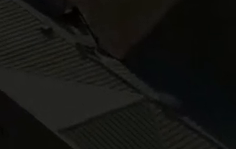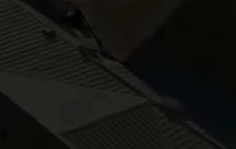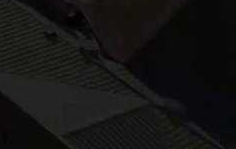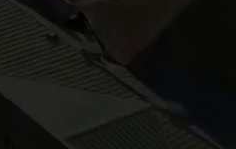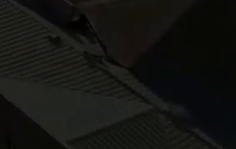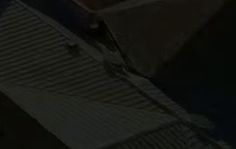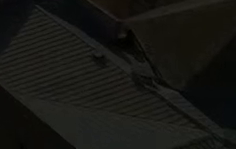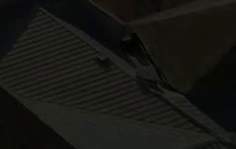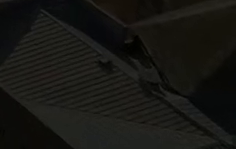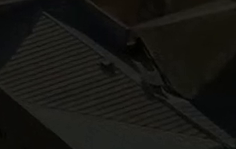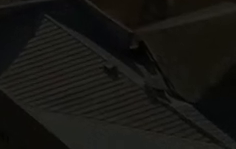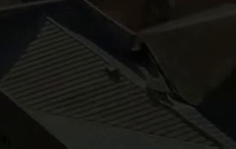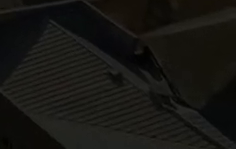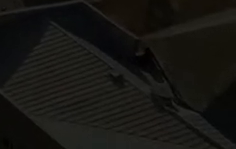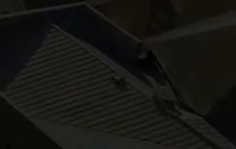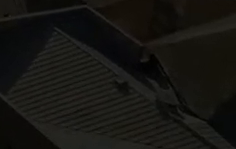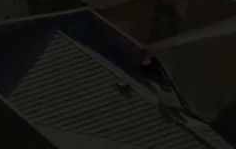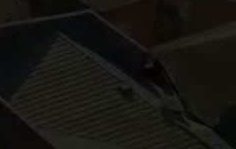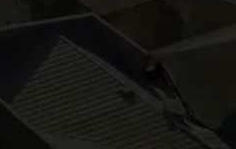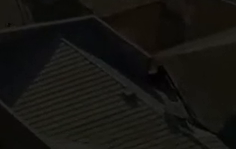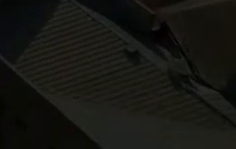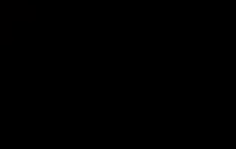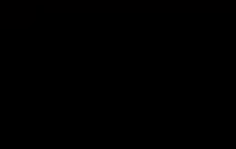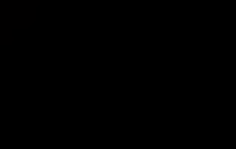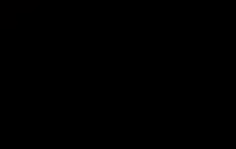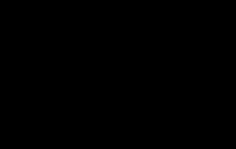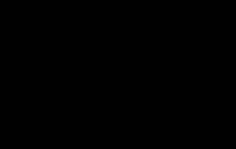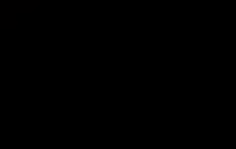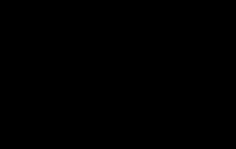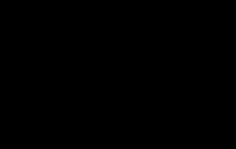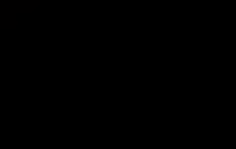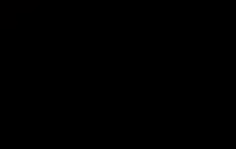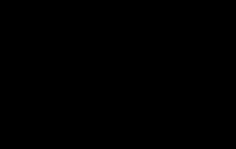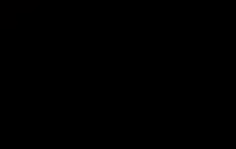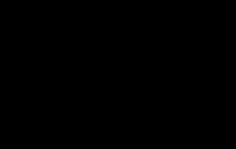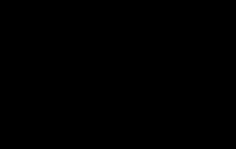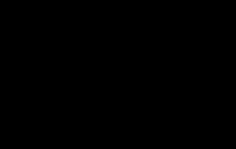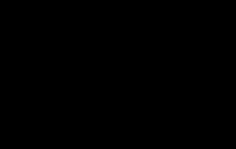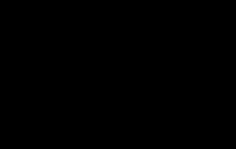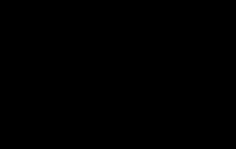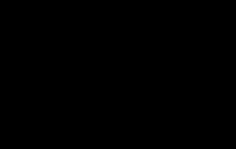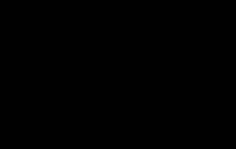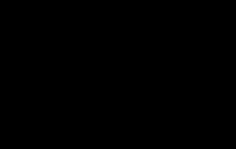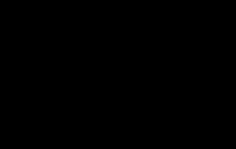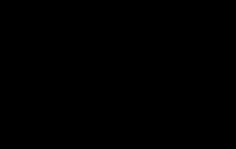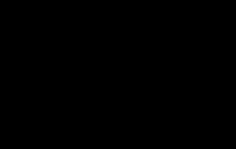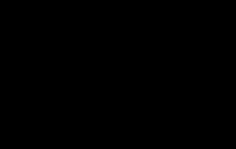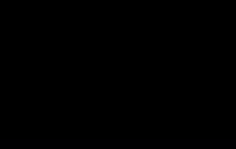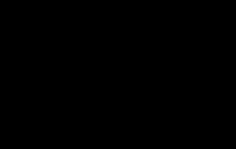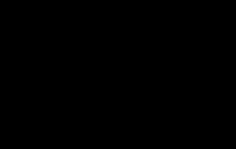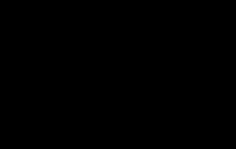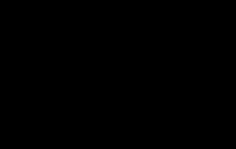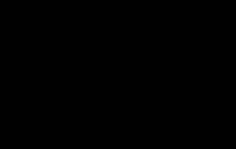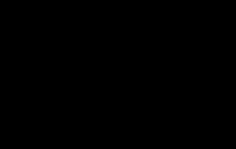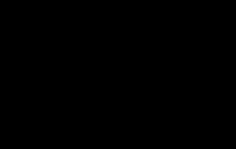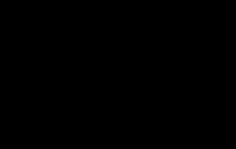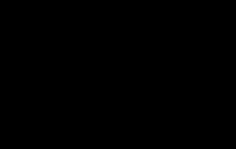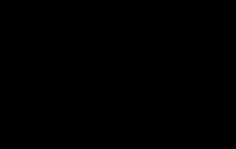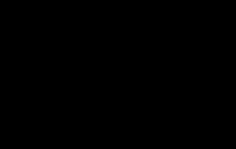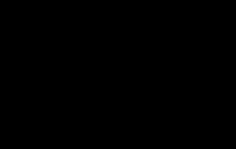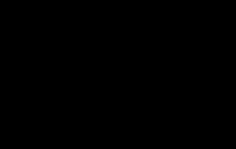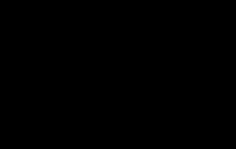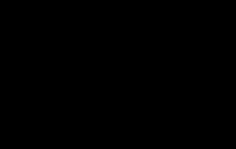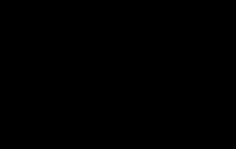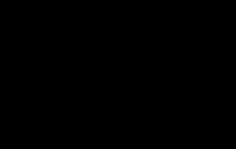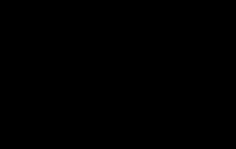is, always will be, all about